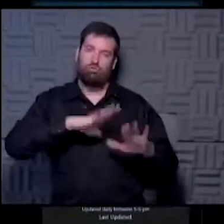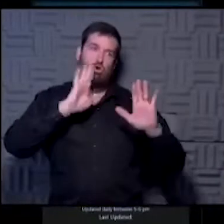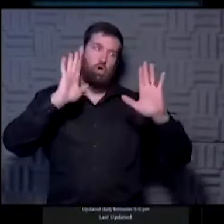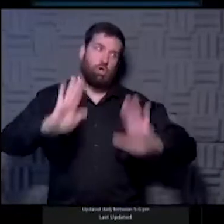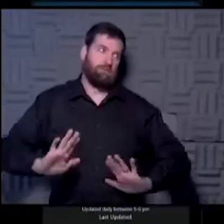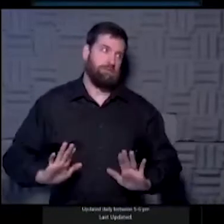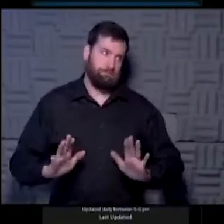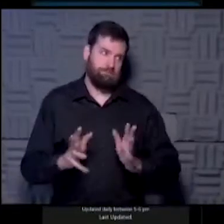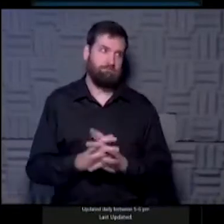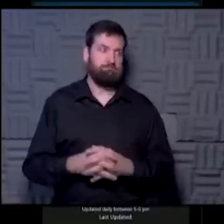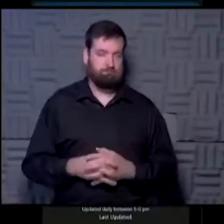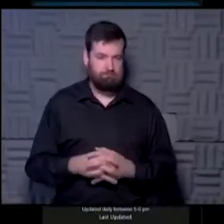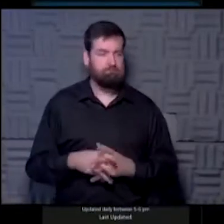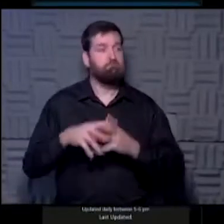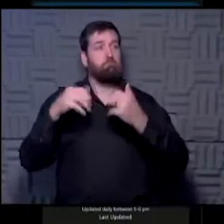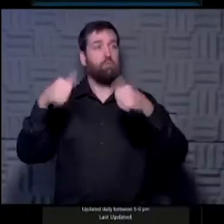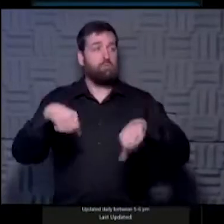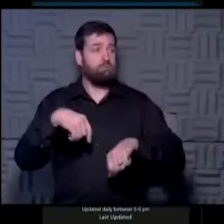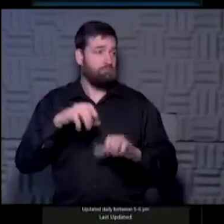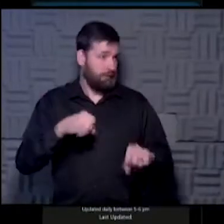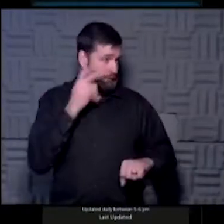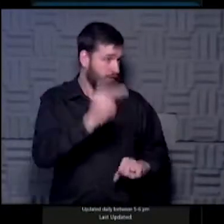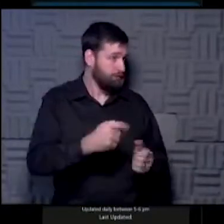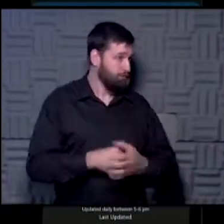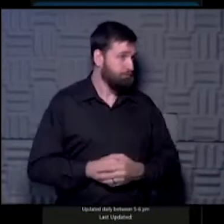that we can see what it is?